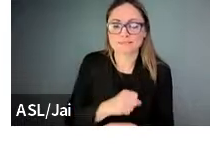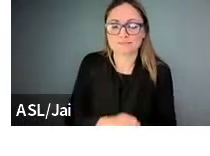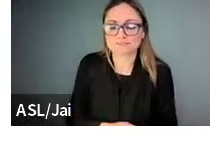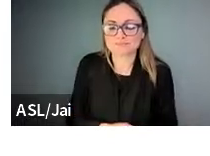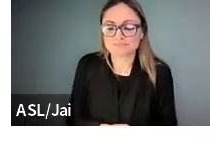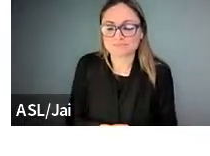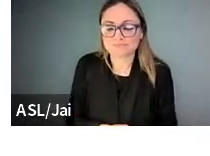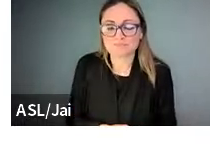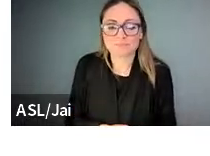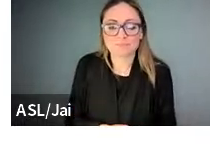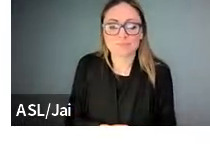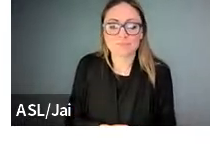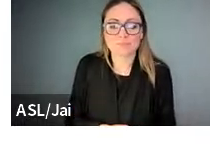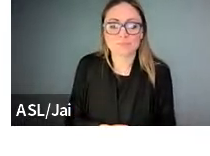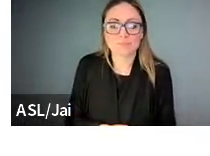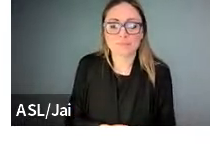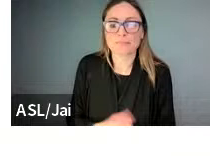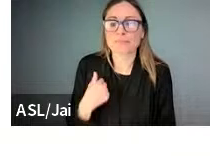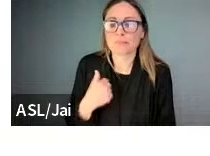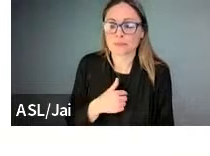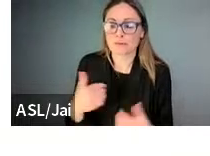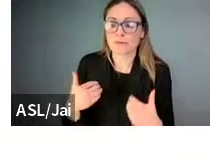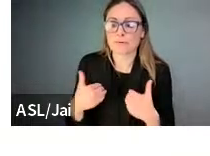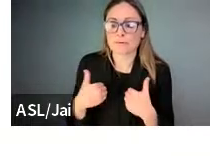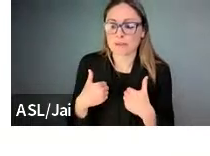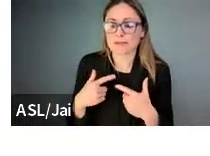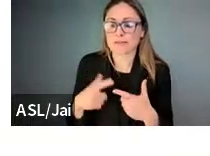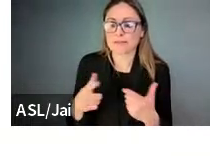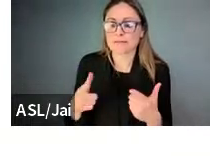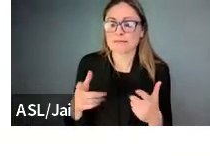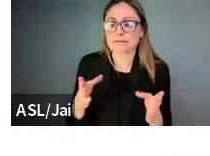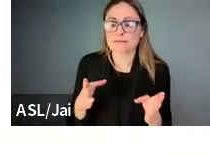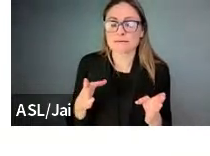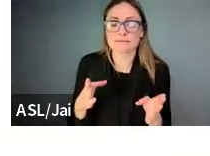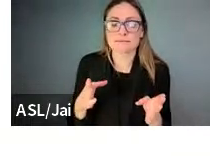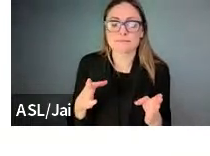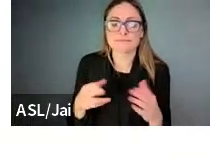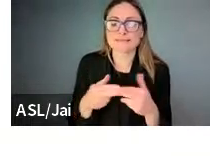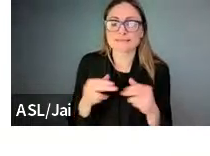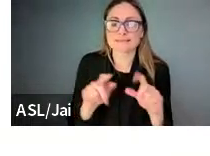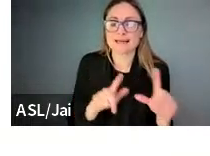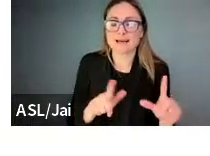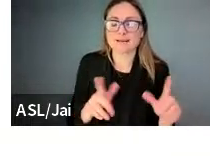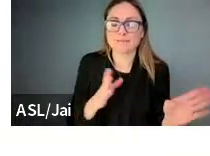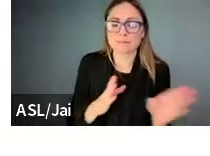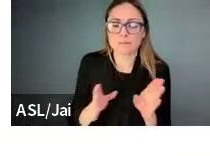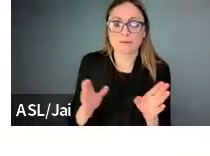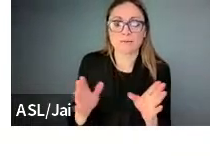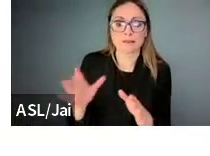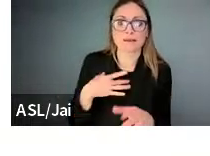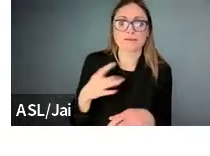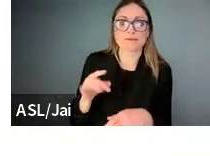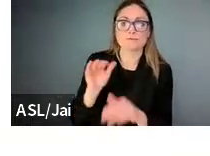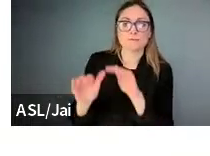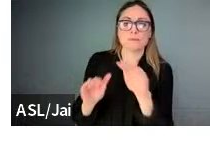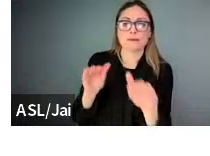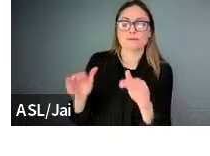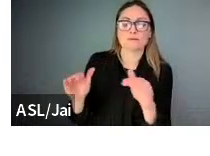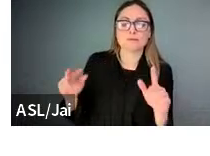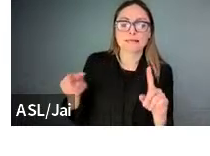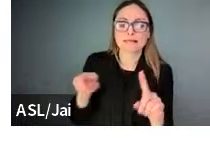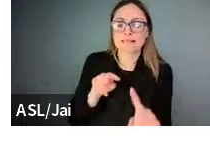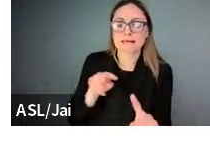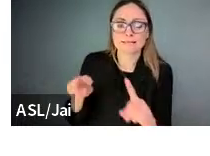I had we had this slide prepared. We always like to remind you about the lenses through which we're